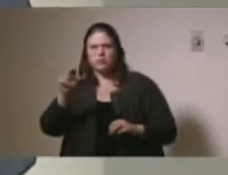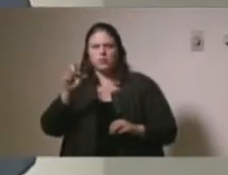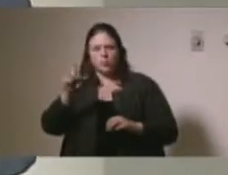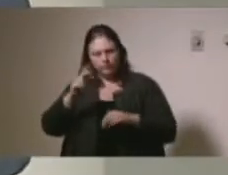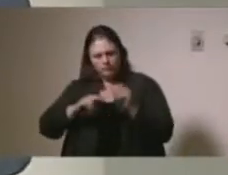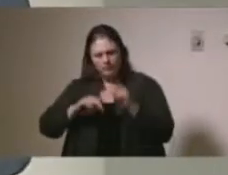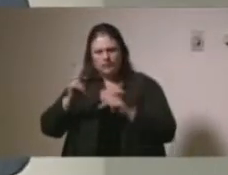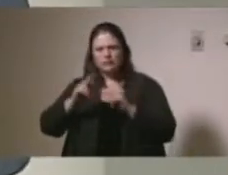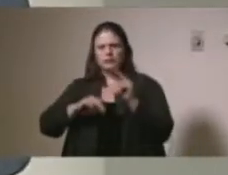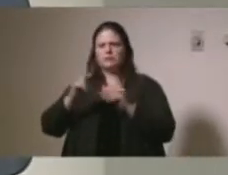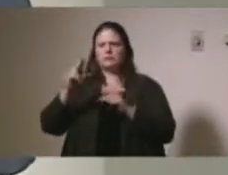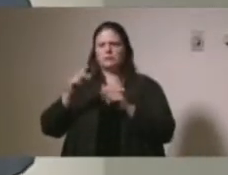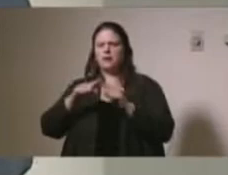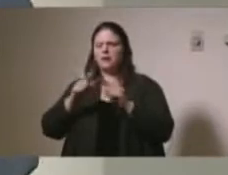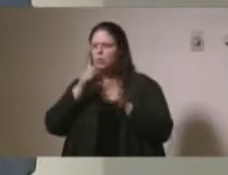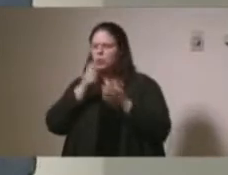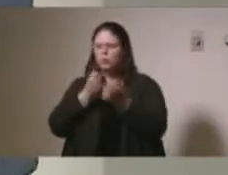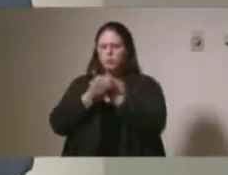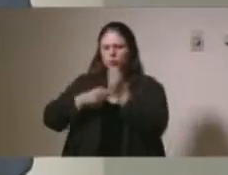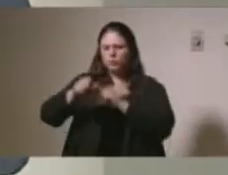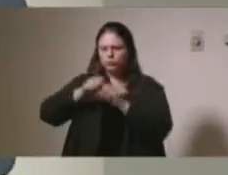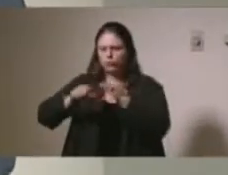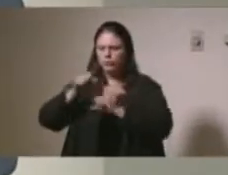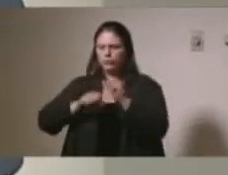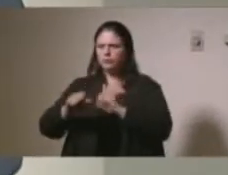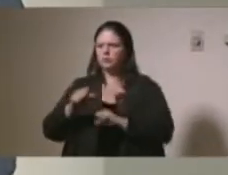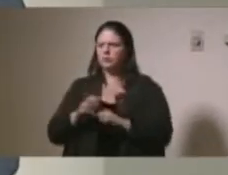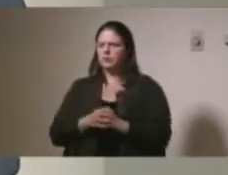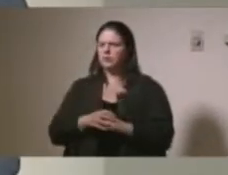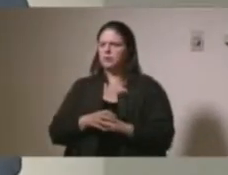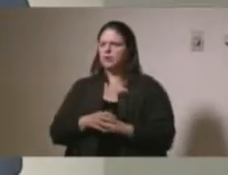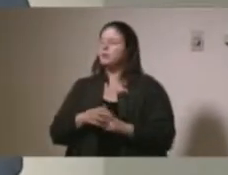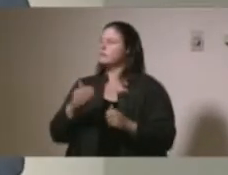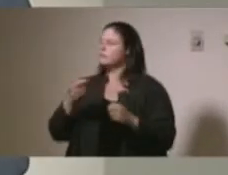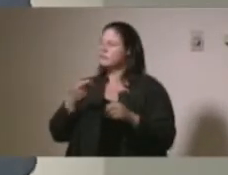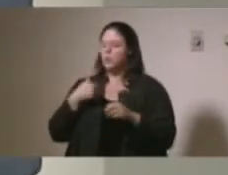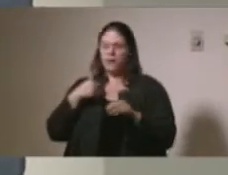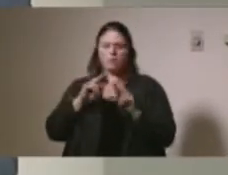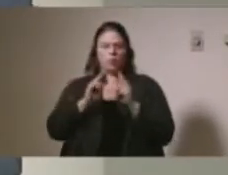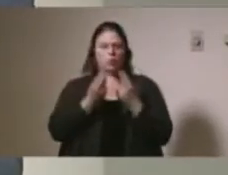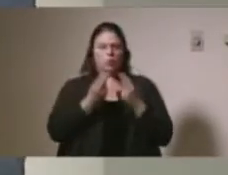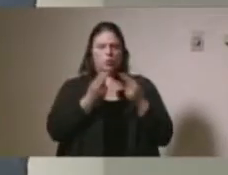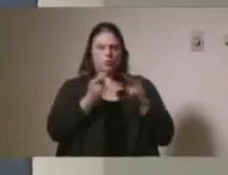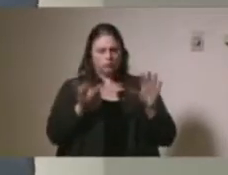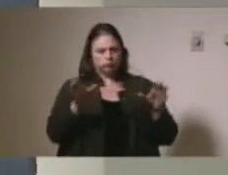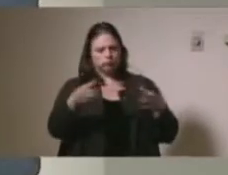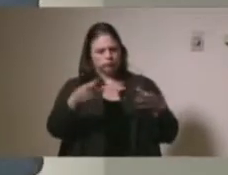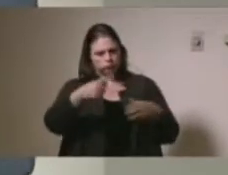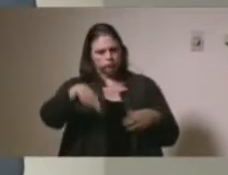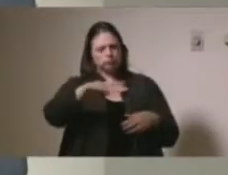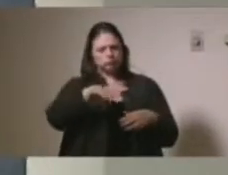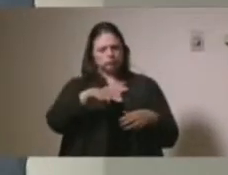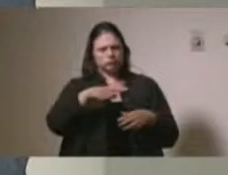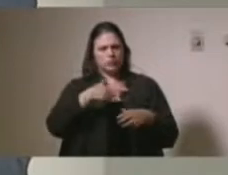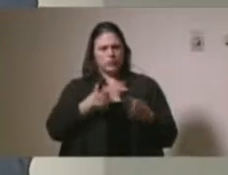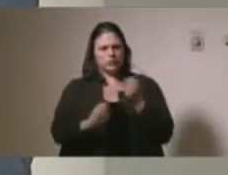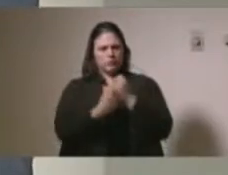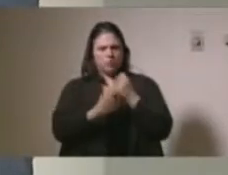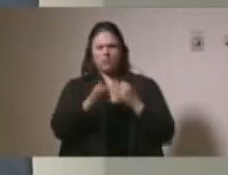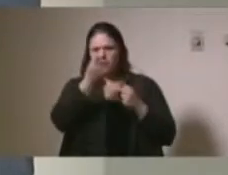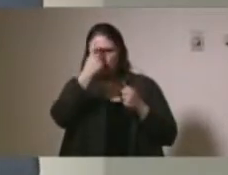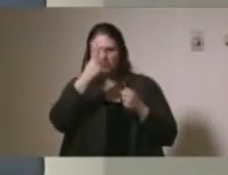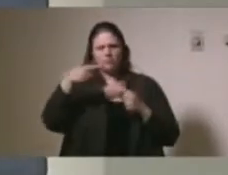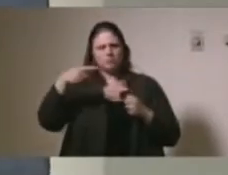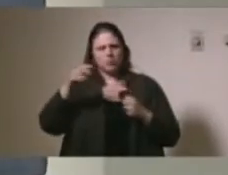allies. So we have the support of the union movement, because the union movement understands that the Postal Service